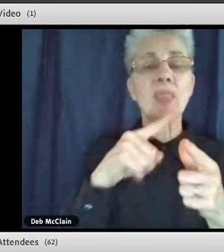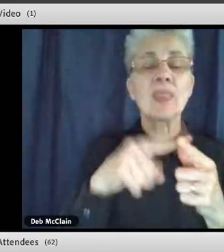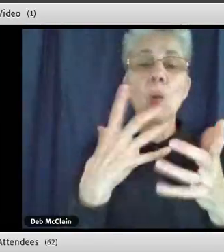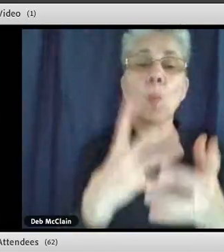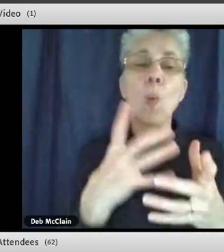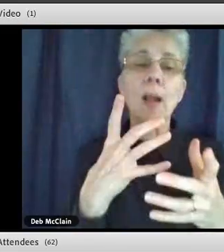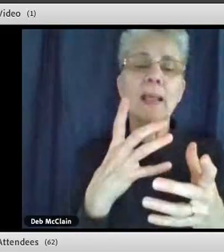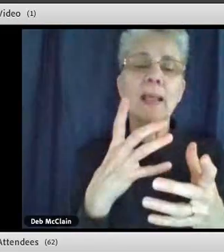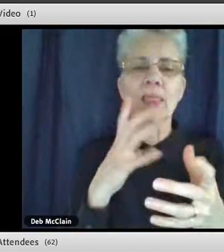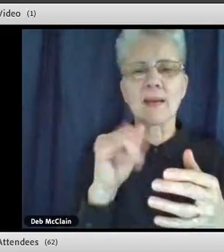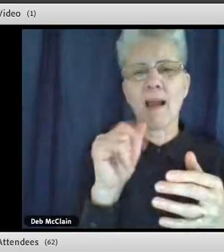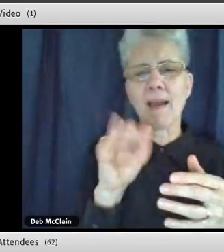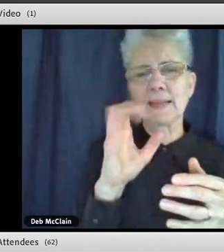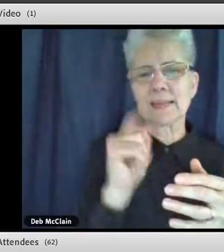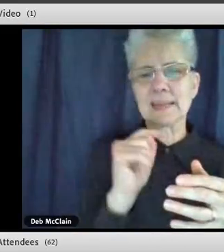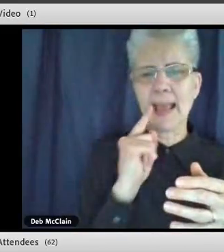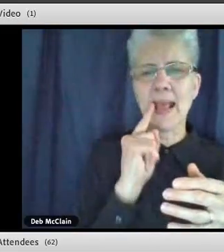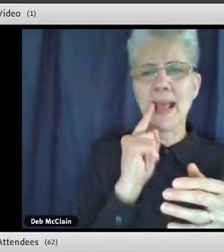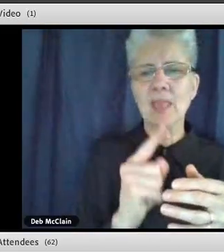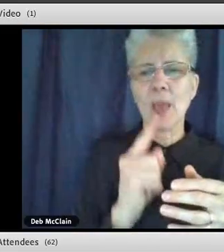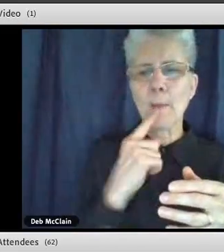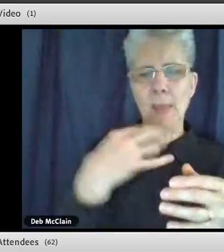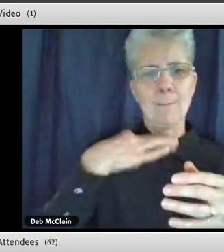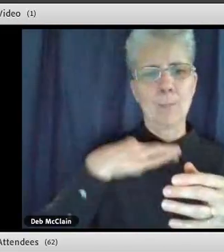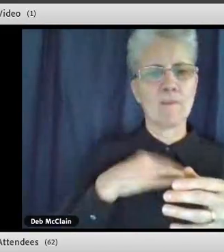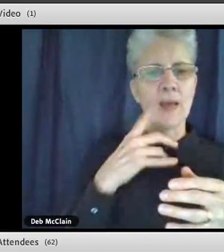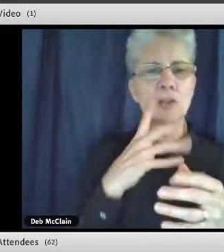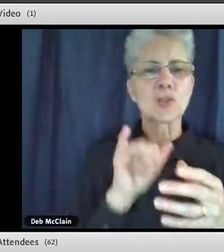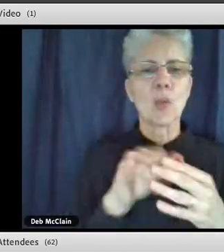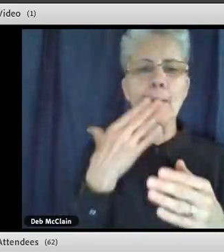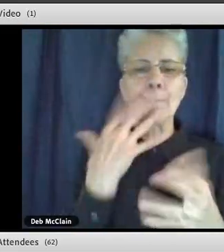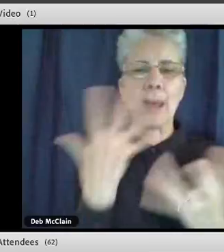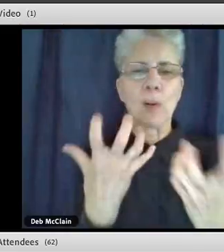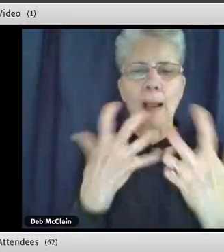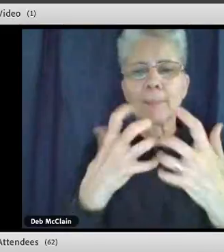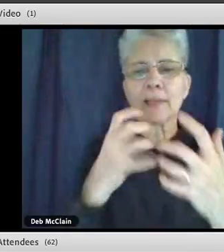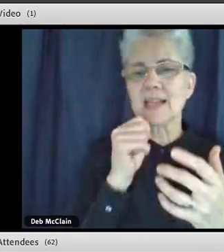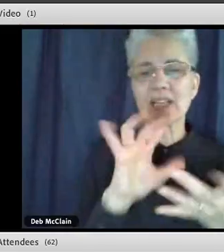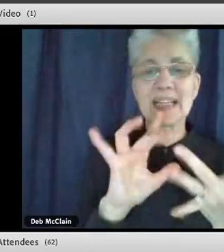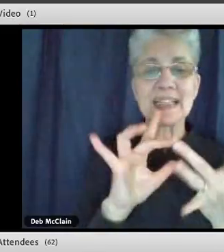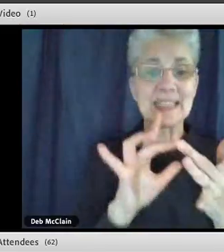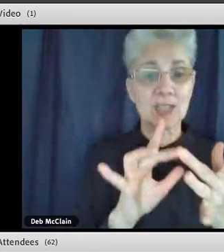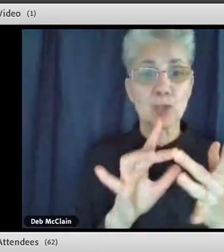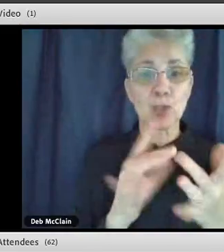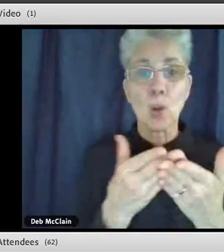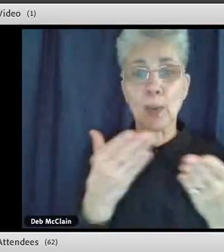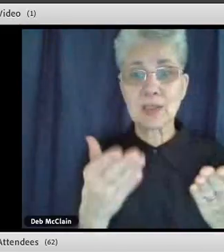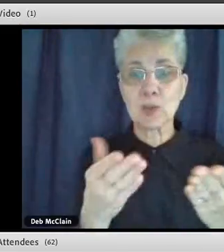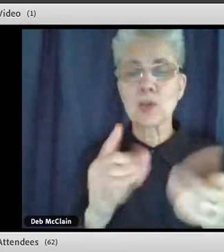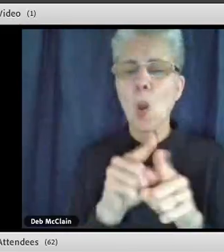that's designed for the digital world, so that it better accommodates not only digital resources, but allows catalogers to